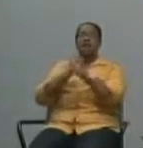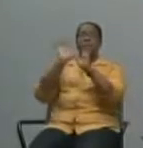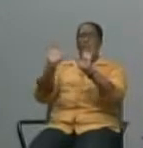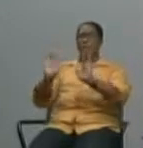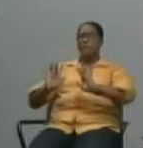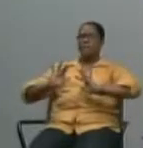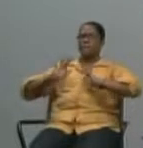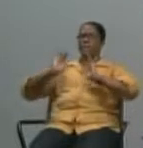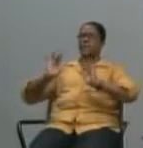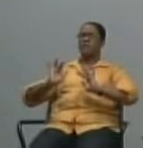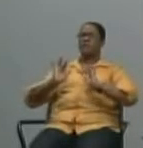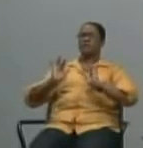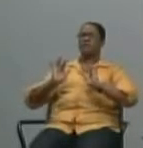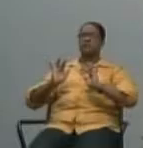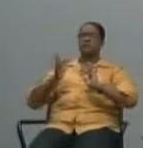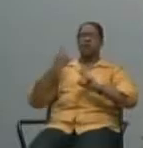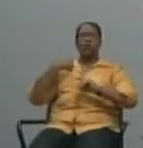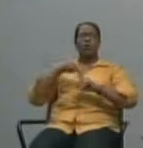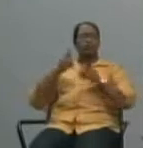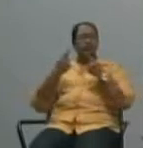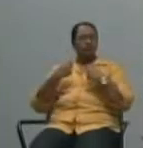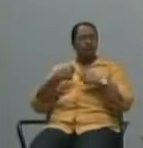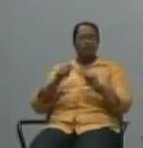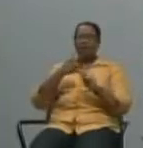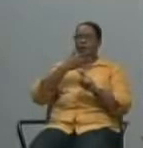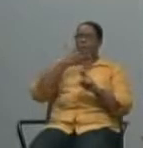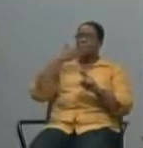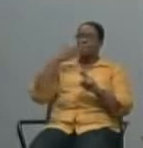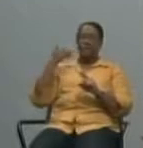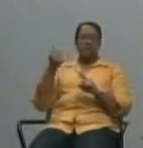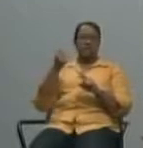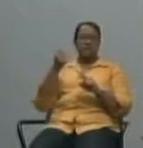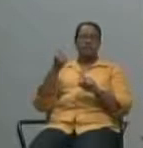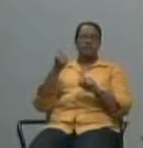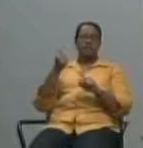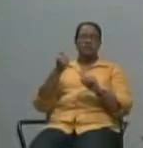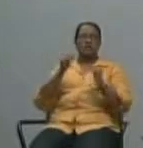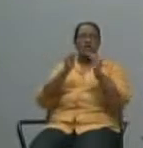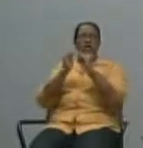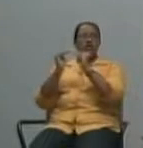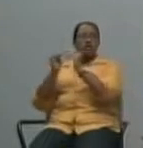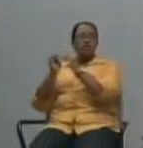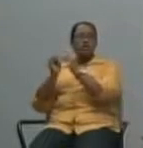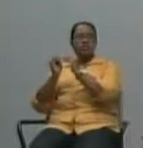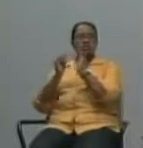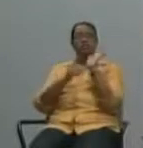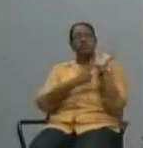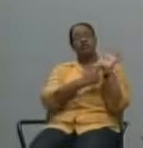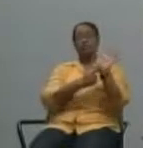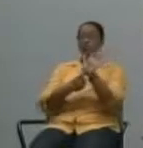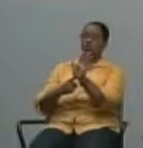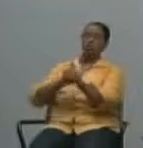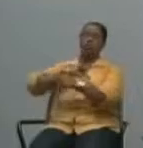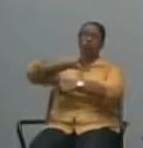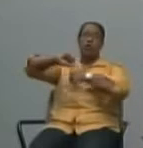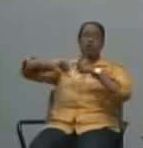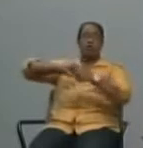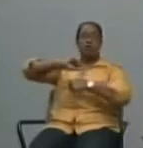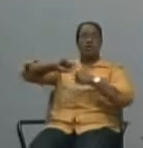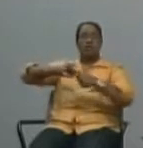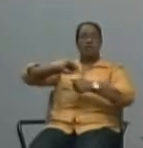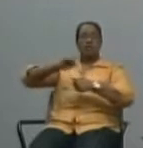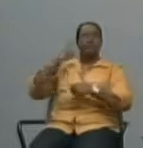best to learn to practice justice and mercy, especially this year of mercy.